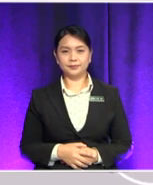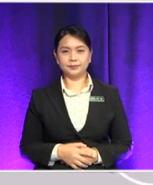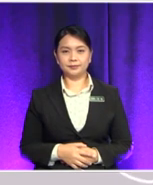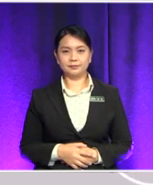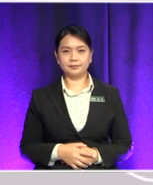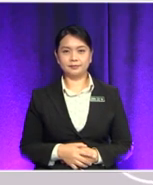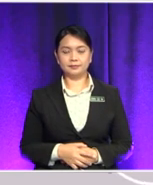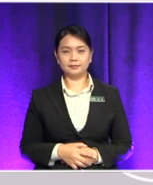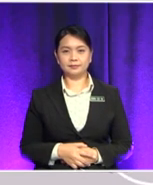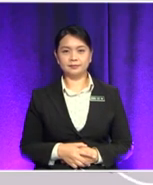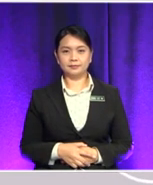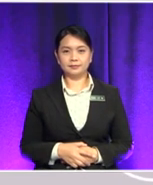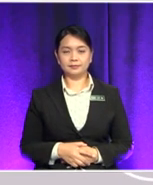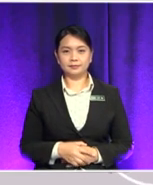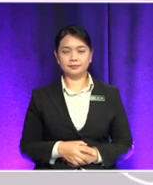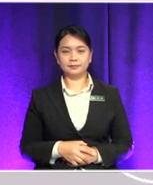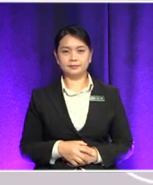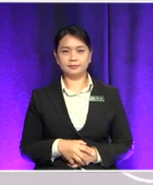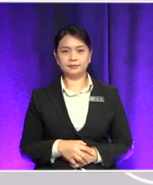Okay, we'll see what Atiya has written.